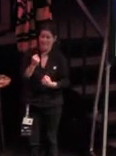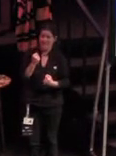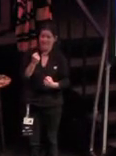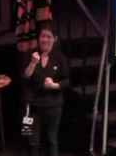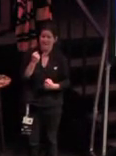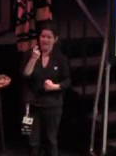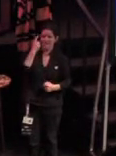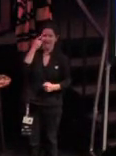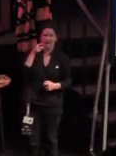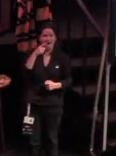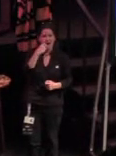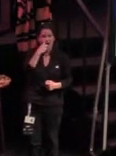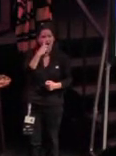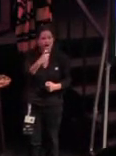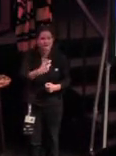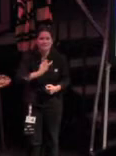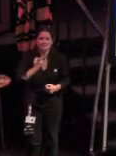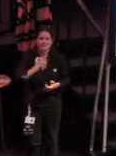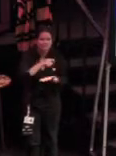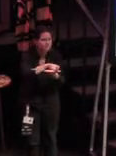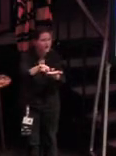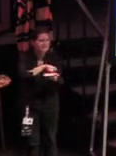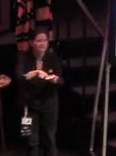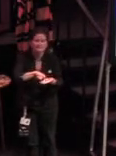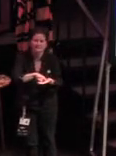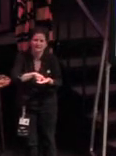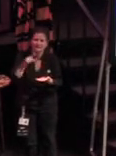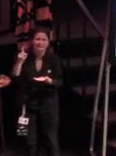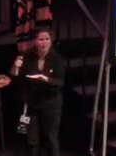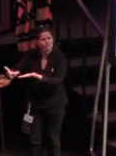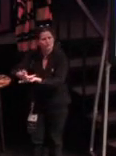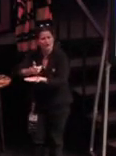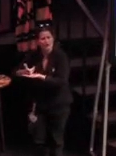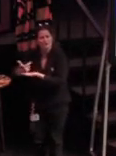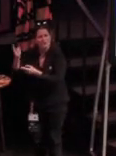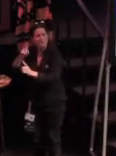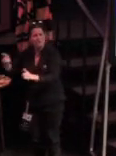too, that like anyone could write. Writing wasn't reserved for dead people or for men.